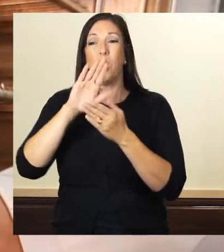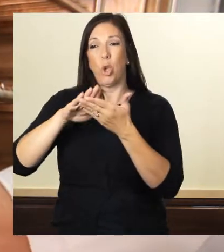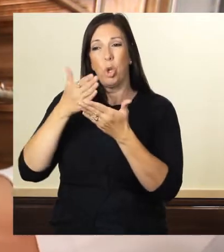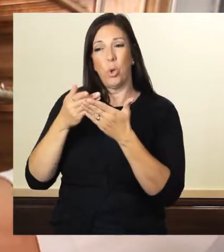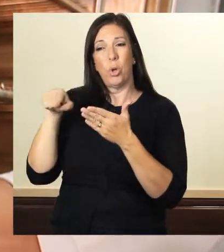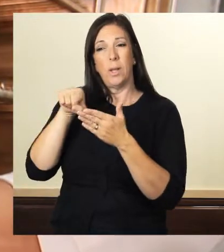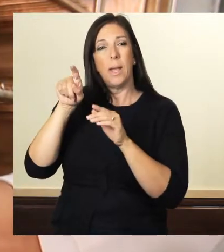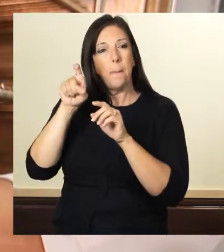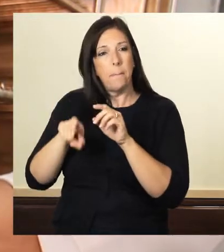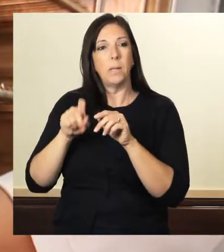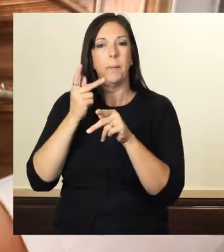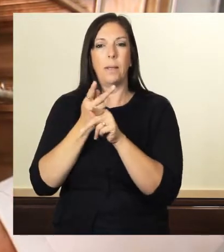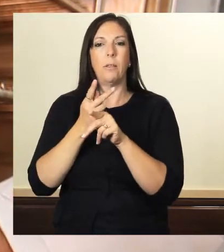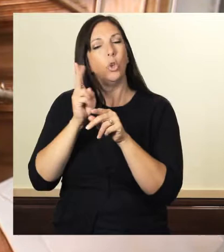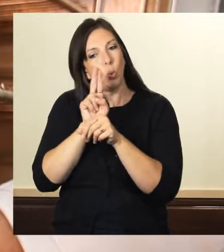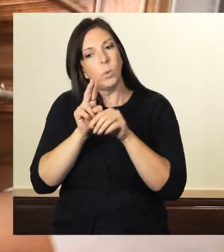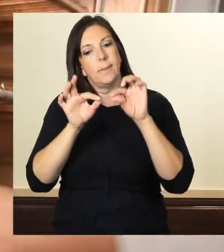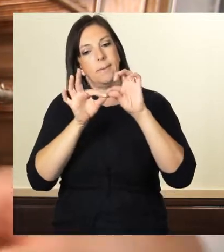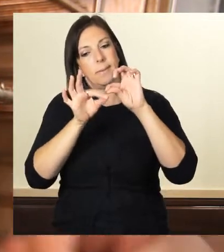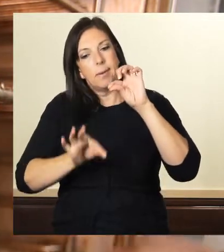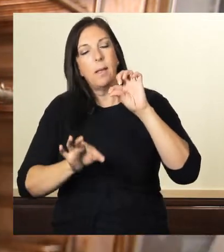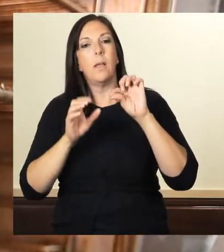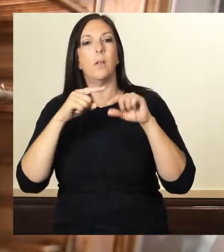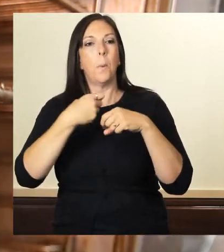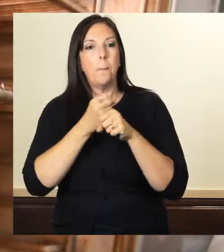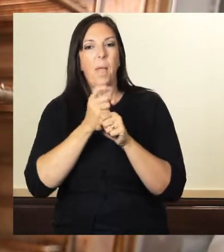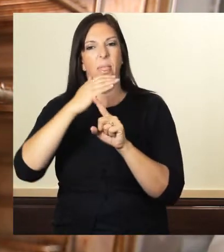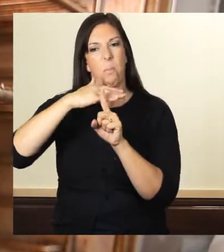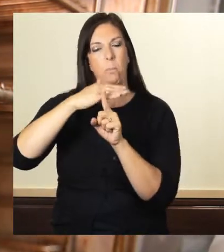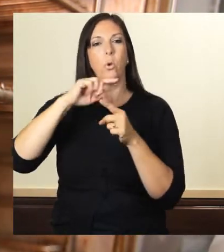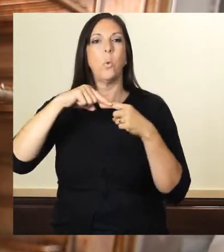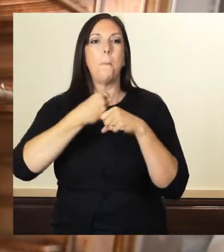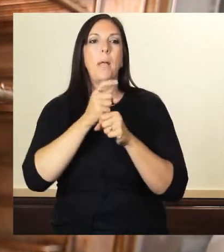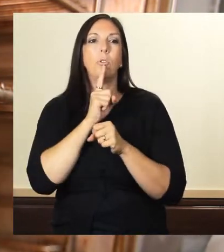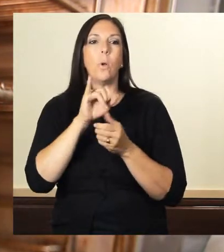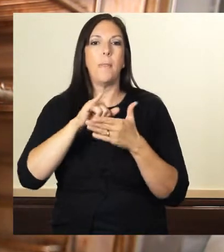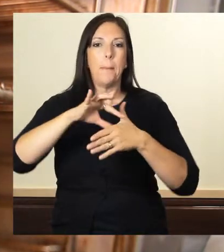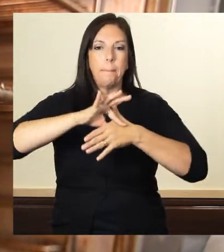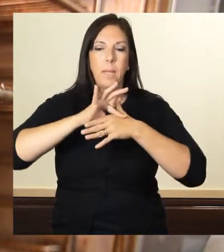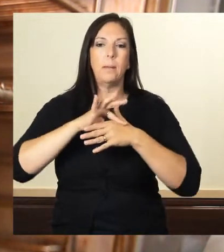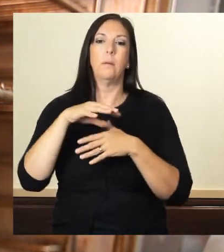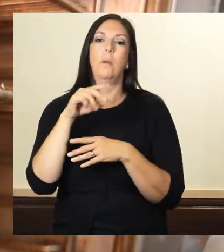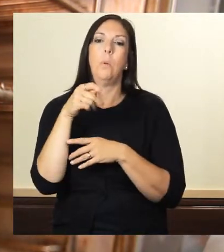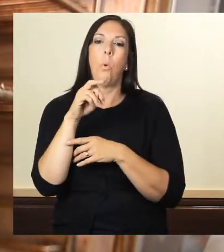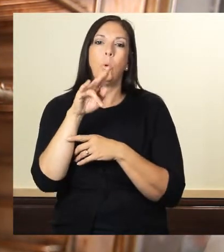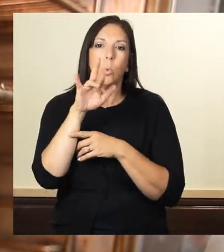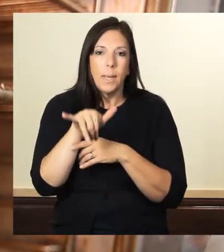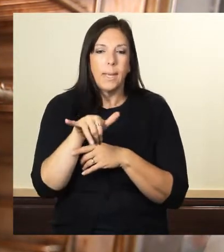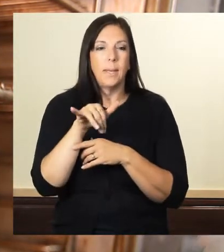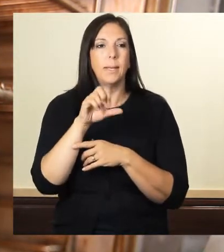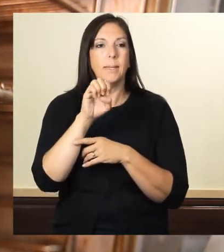poultry, seafood, and other cooked foods reach safe minimum internal temperatures.